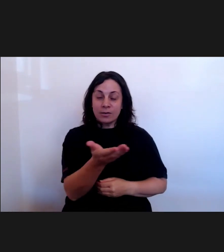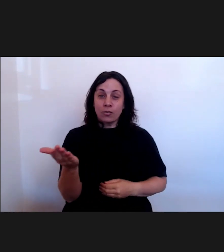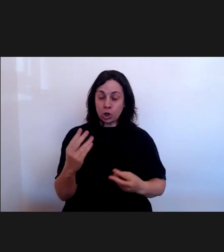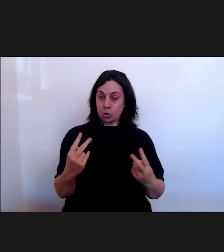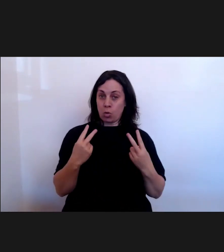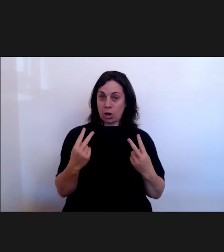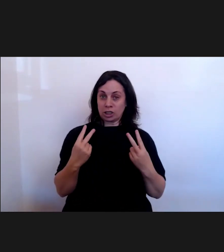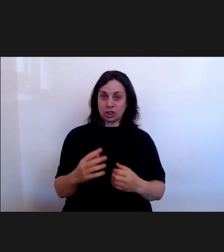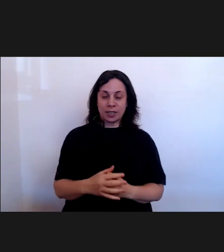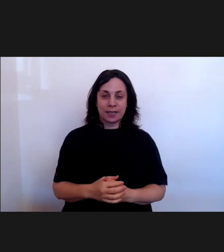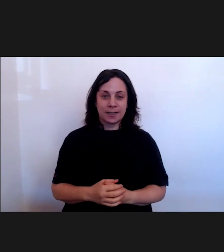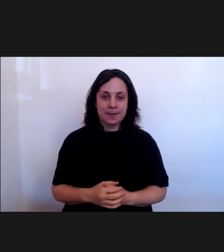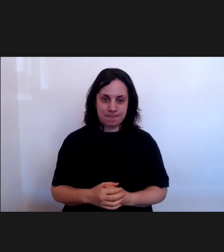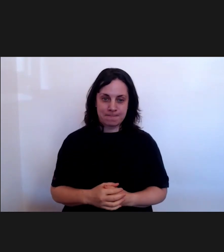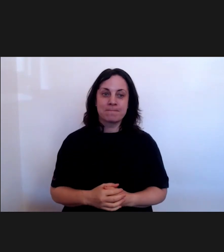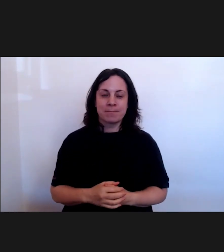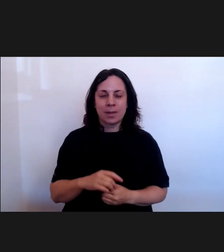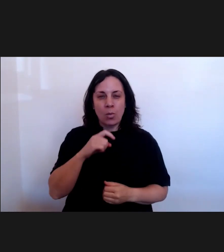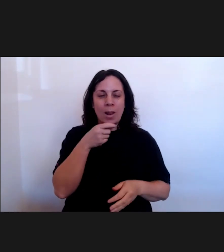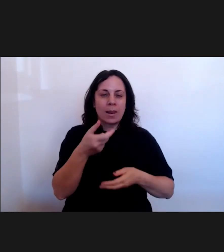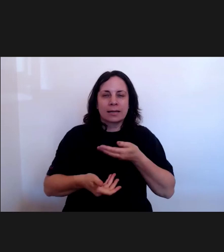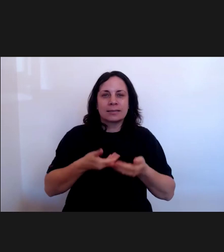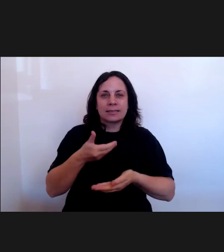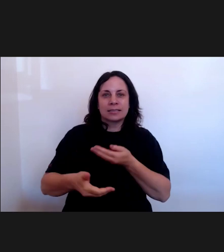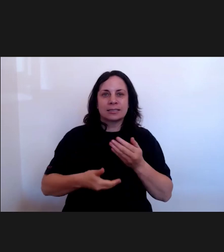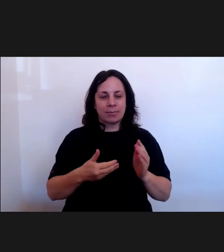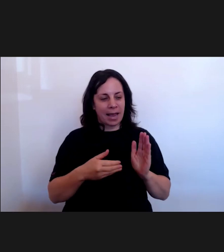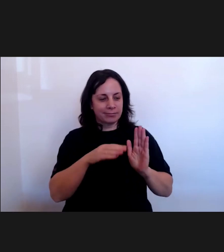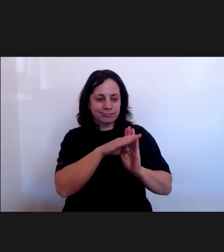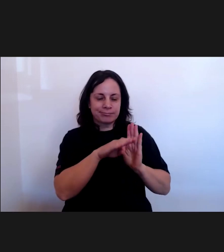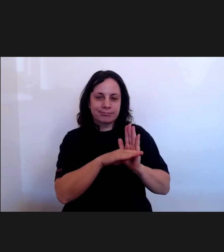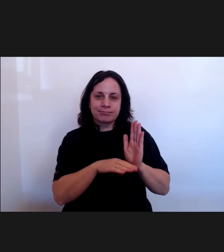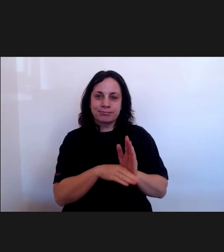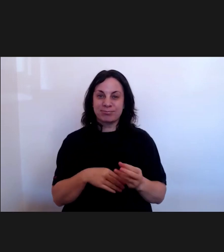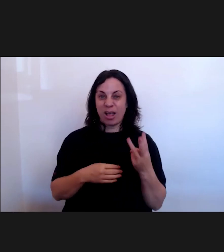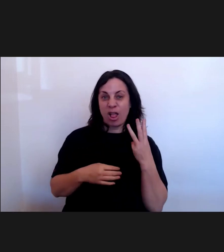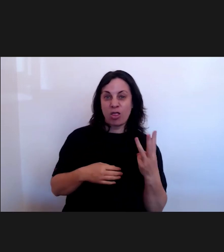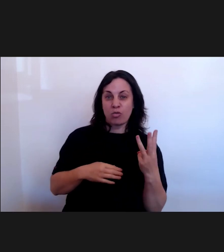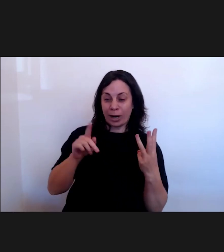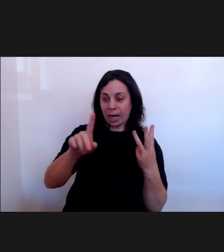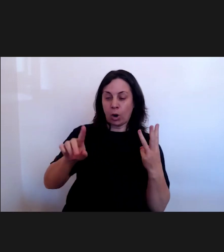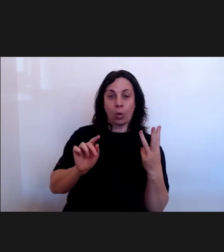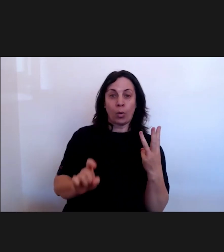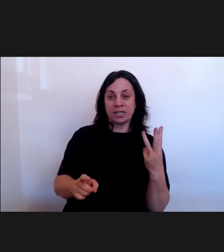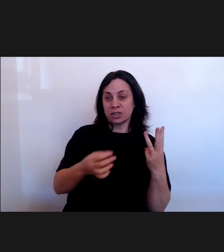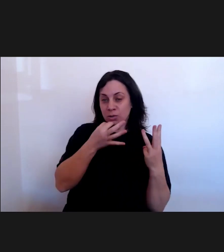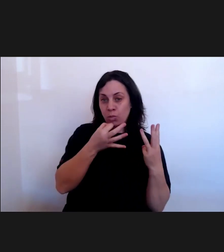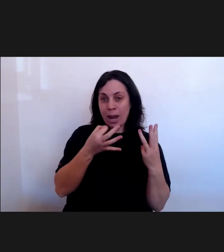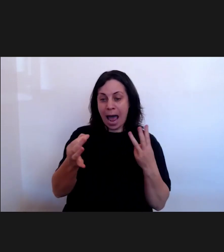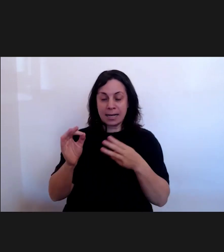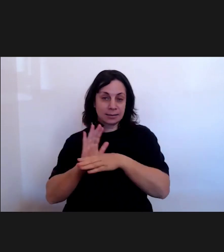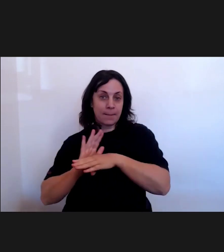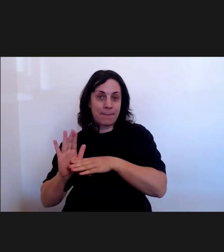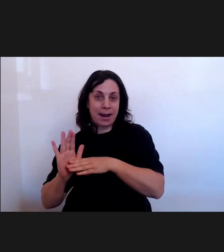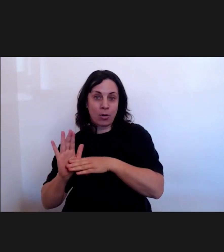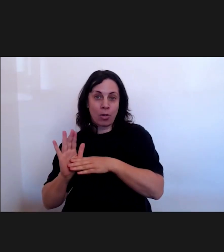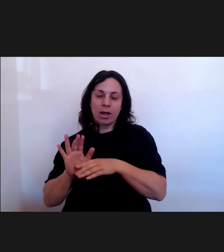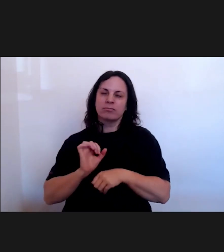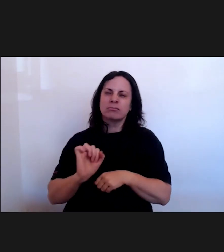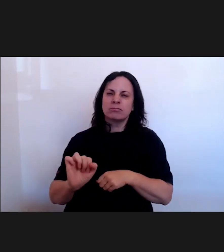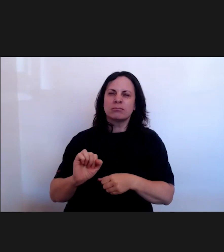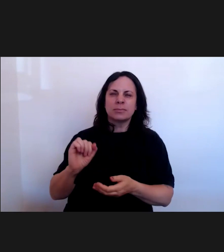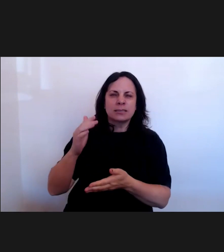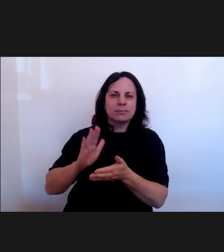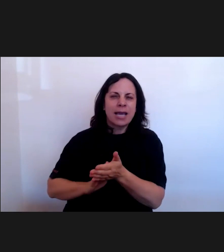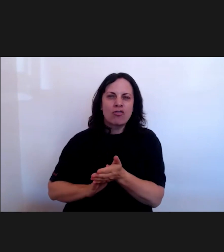let you know, the run for today, I have 3 questions, just simple questions. I will ask the panelists about their experience and